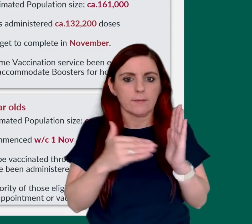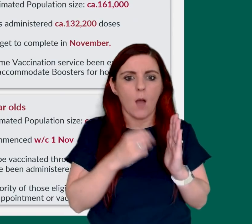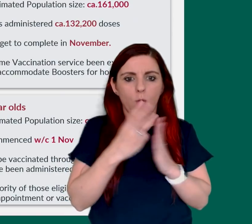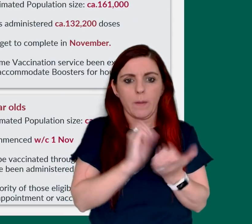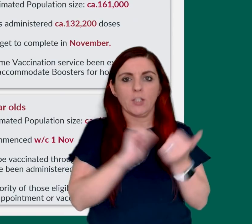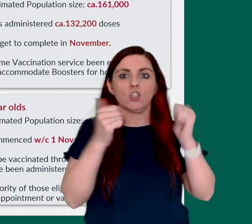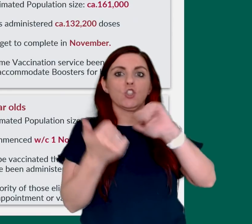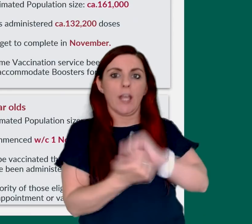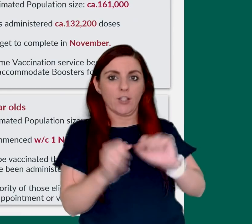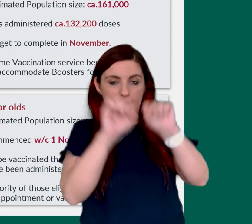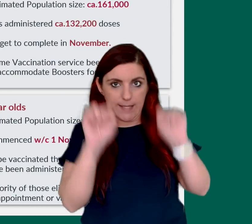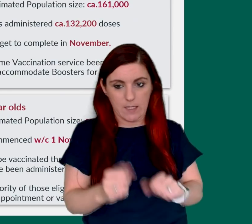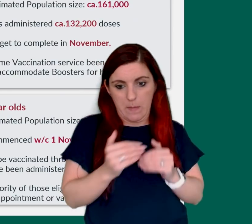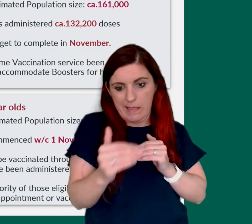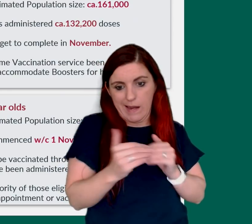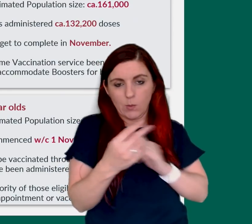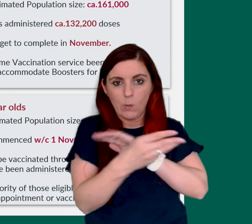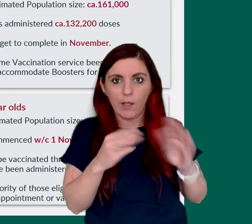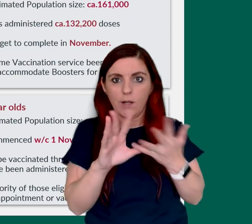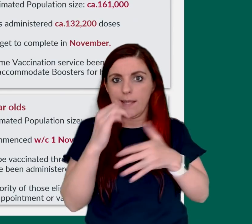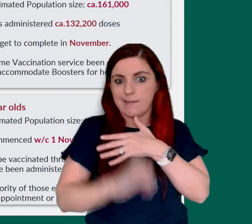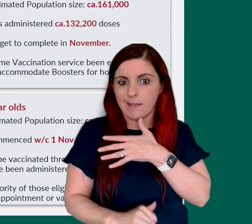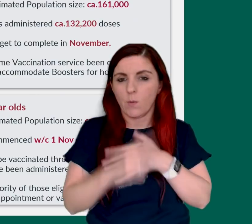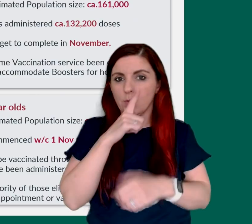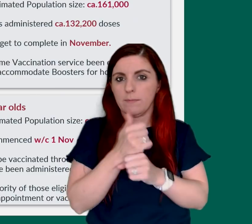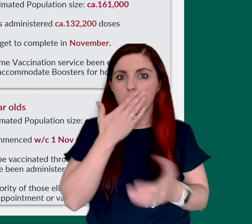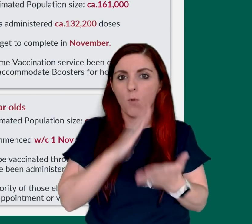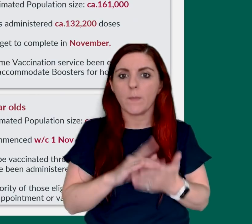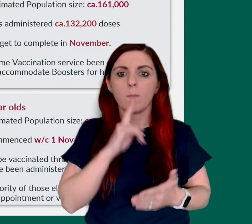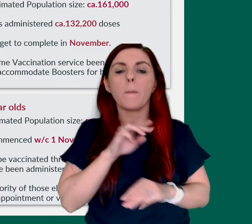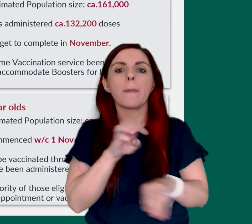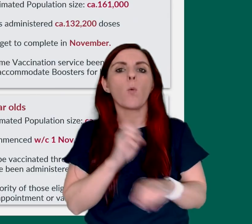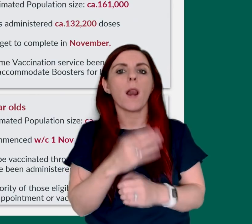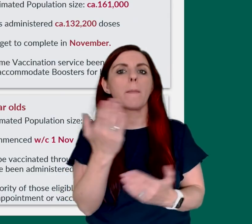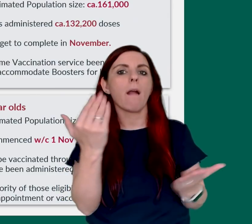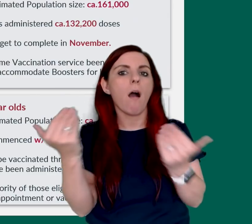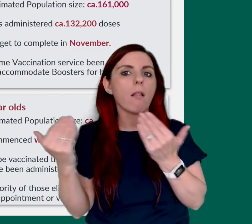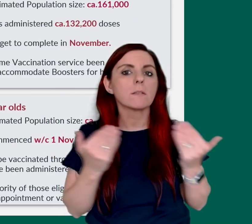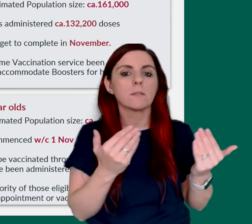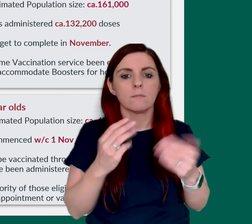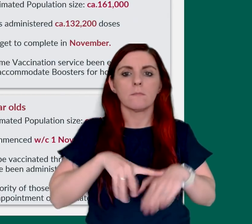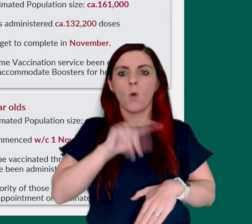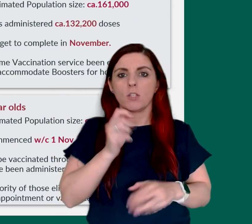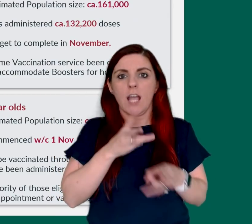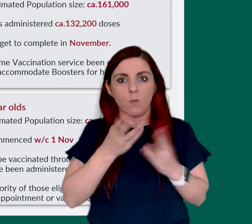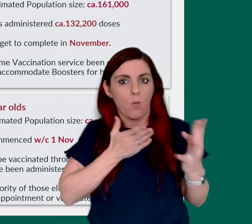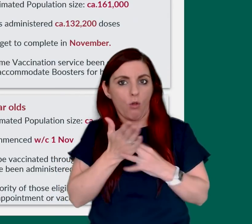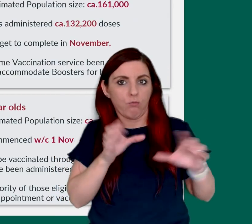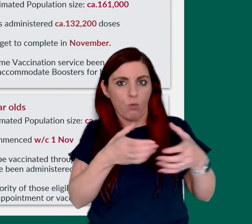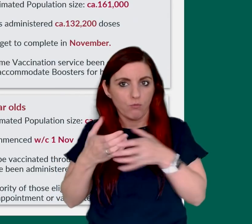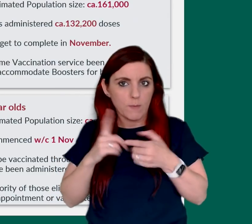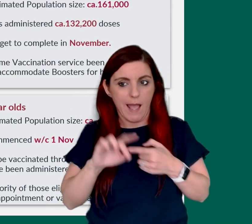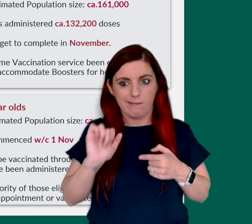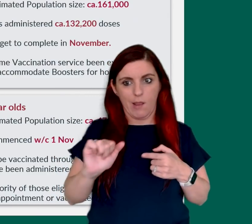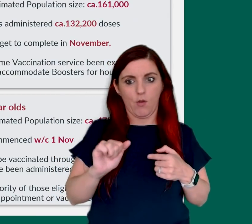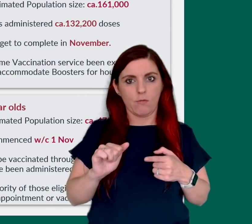that over the next week or 10 days in terms of the appointments. But again, people will be called in the main as we work through the groups, and they're